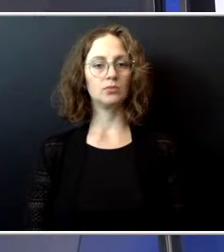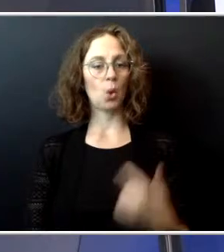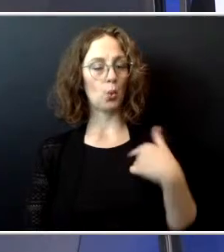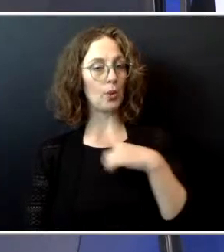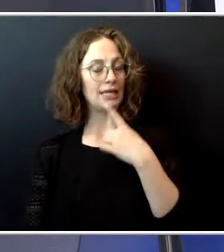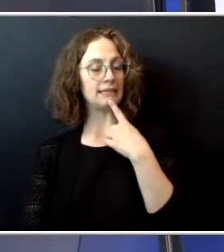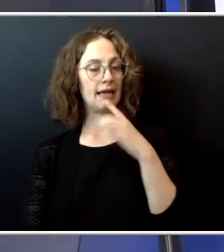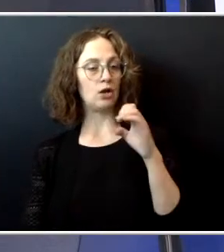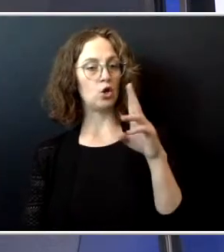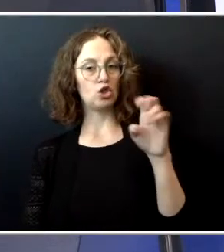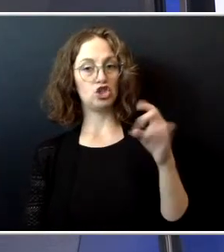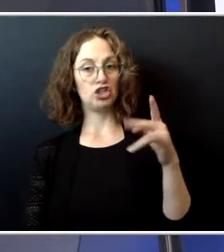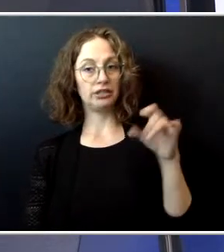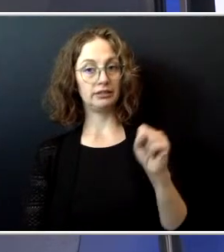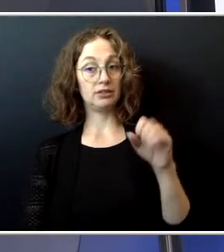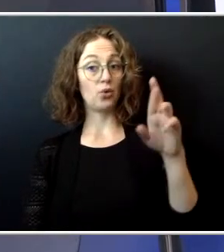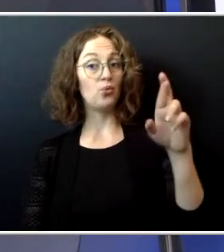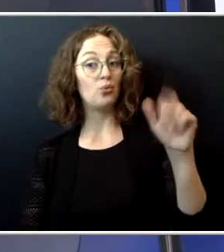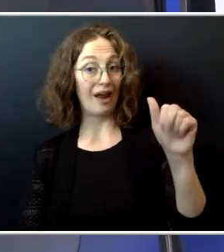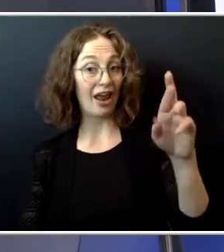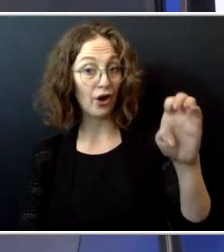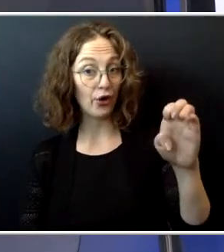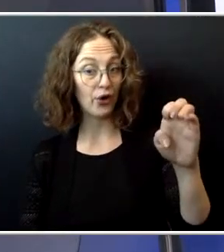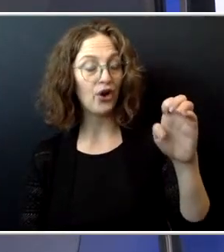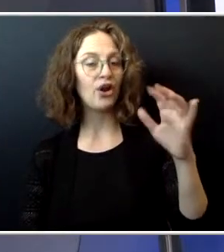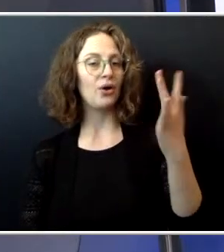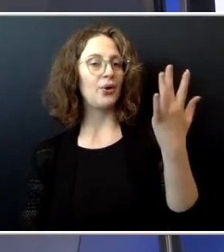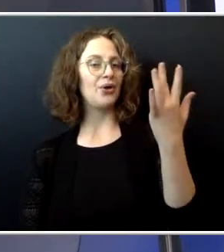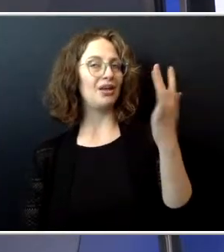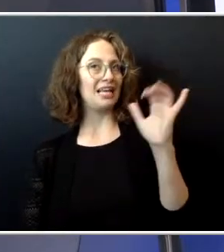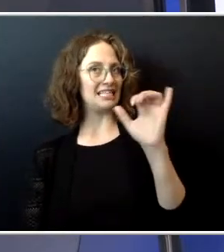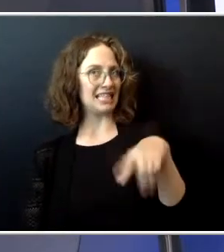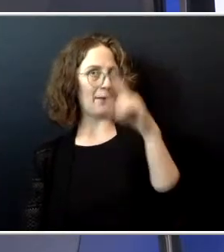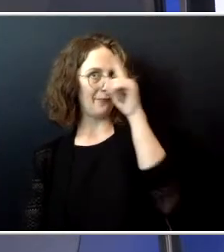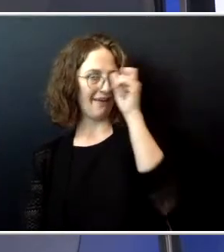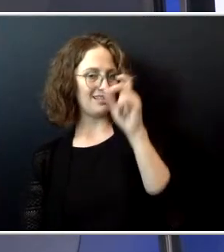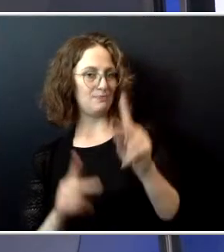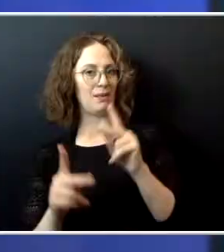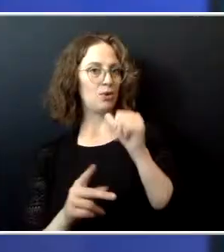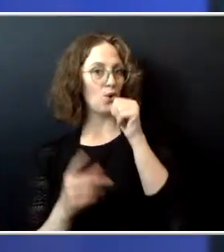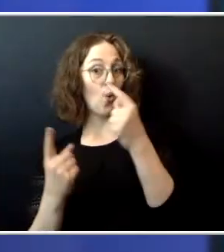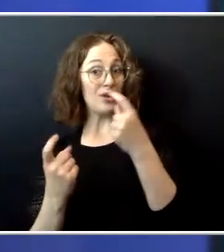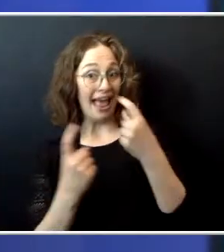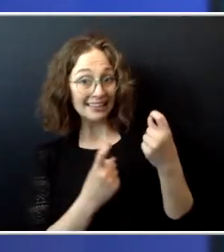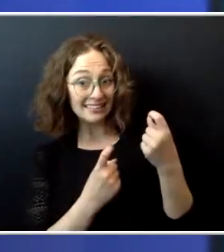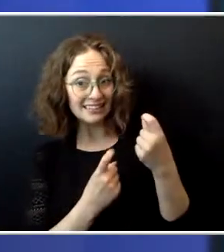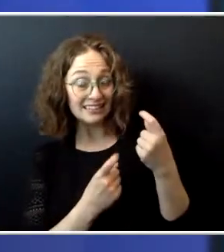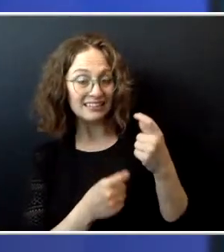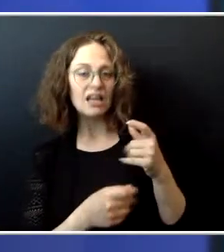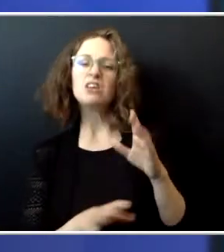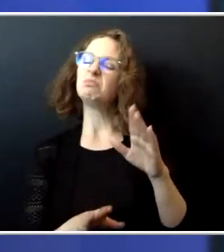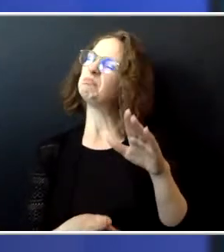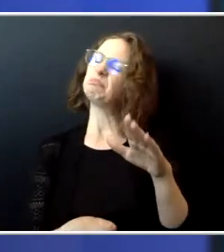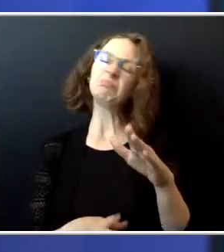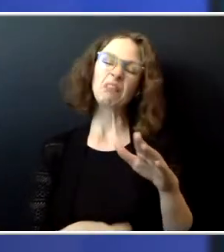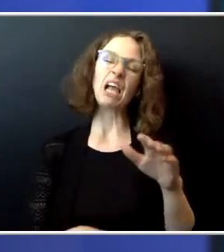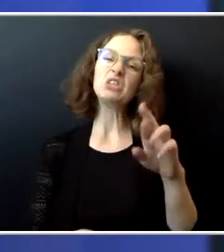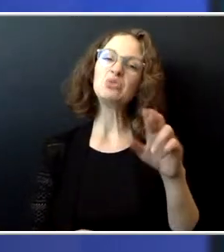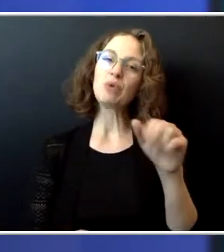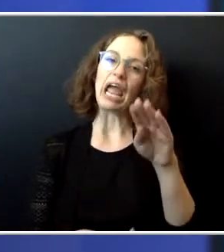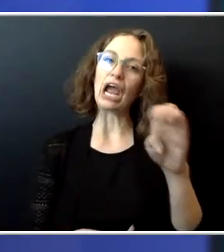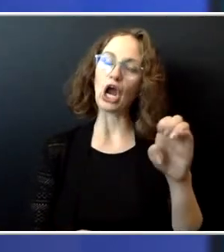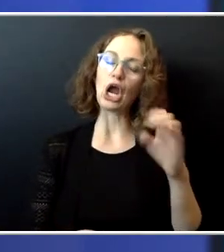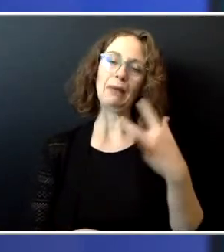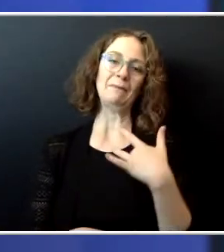lot of people don't even know to get tested for it? They live with it. We never hear about it. It's rare. It's probably 10 per million cases. It's